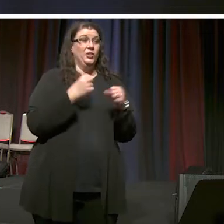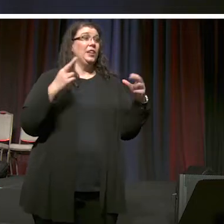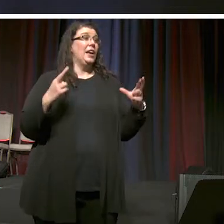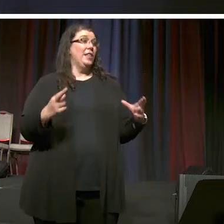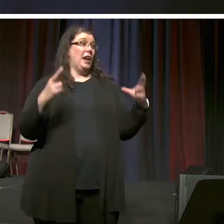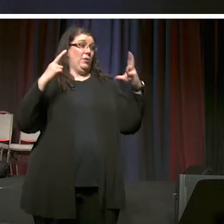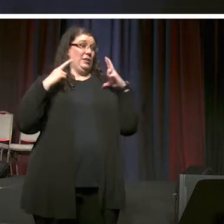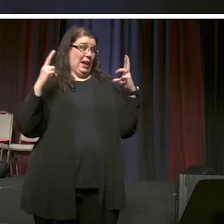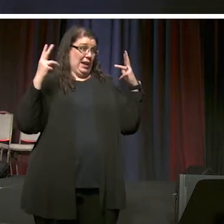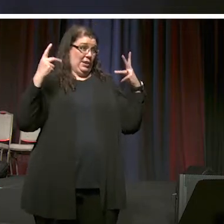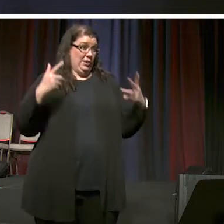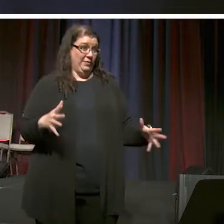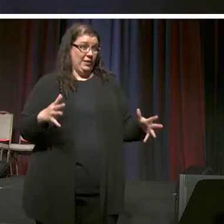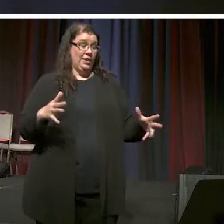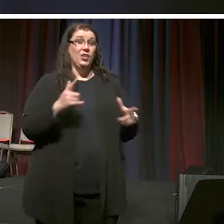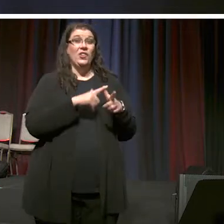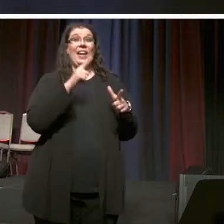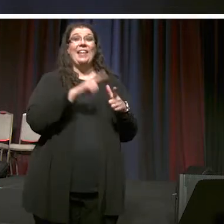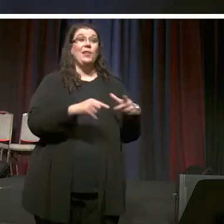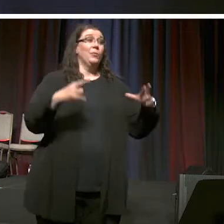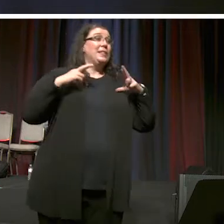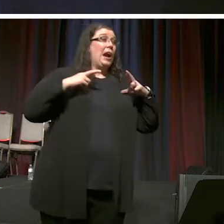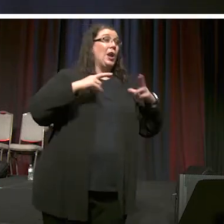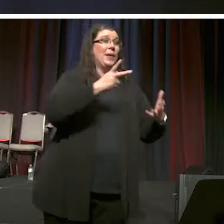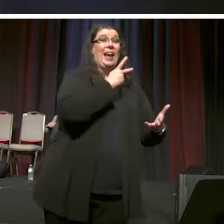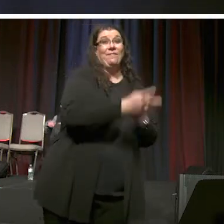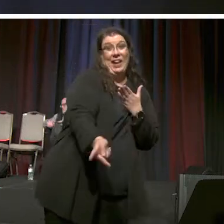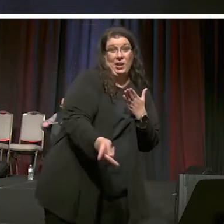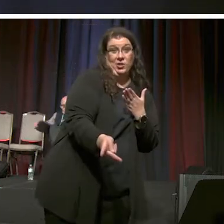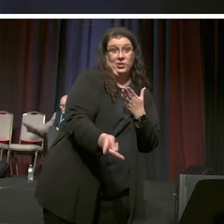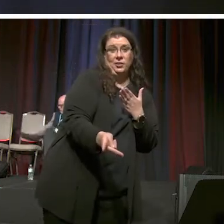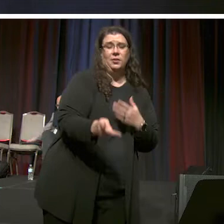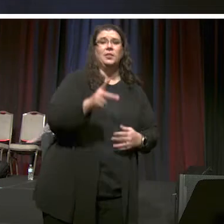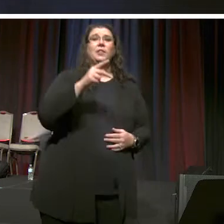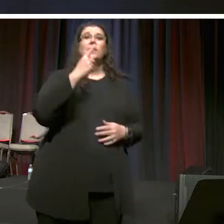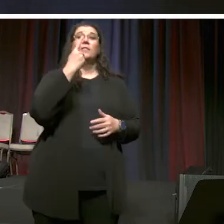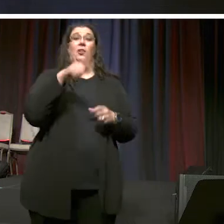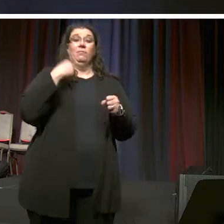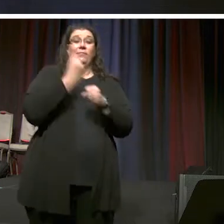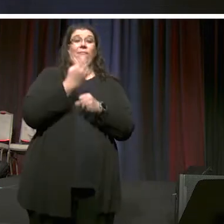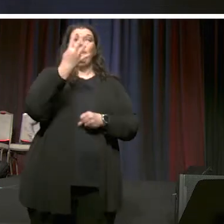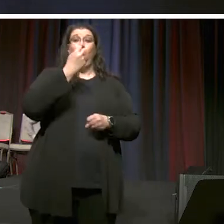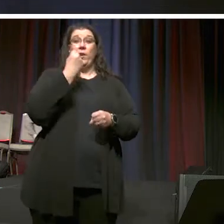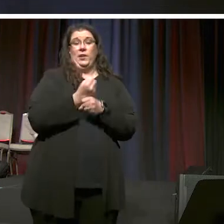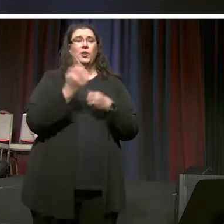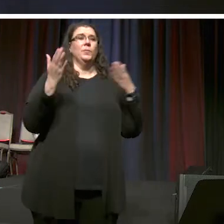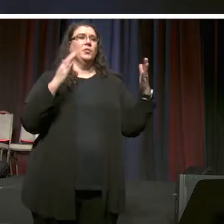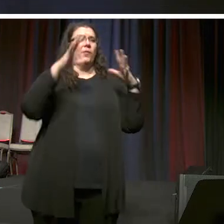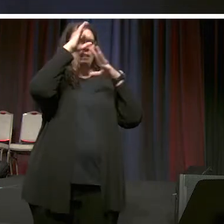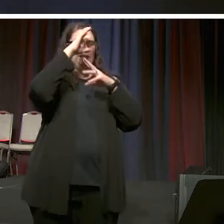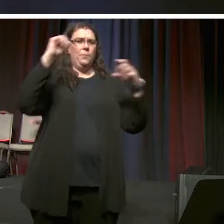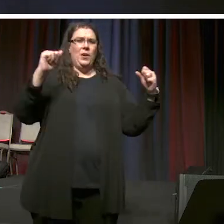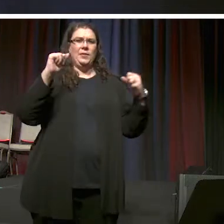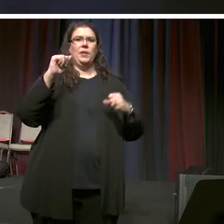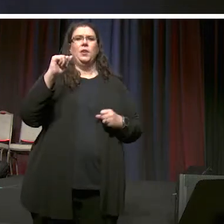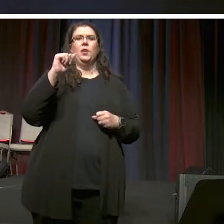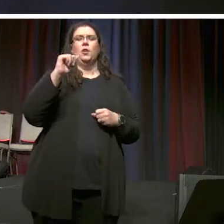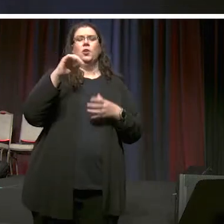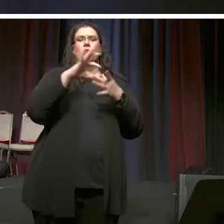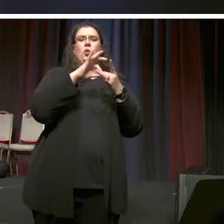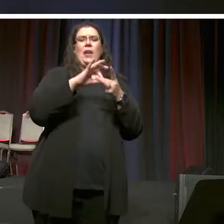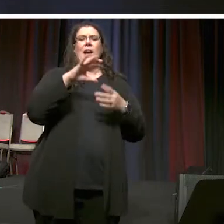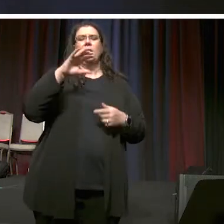retired, and then I failed retirement. And for the last 4 years, I've been serving as president at United Theological Seminary in